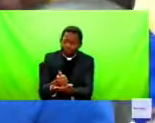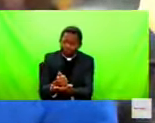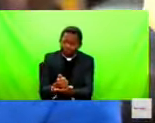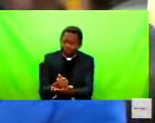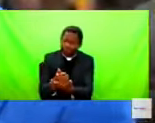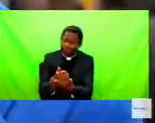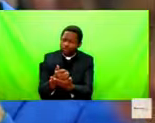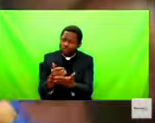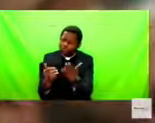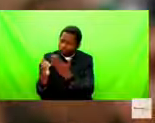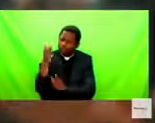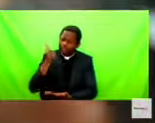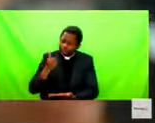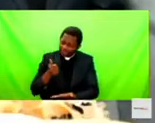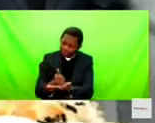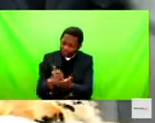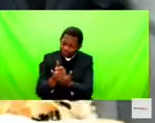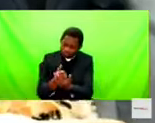sonasinim